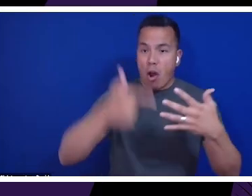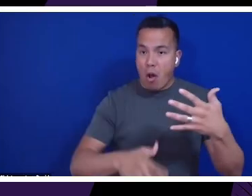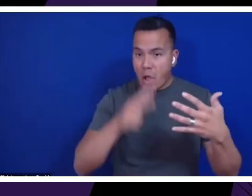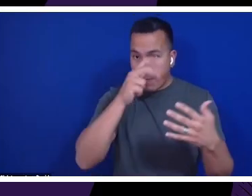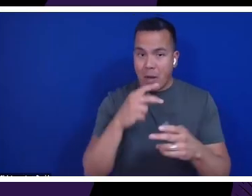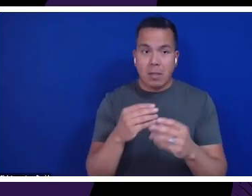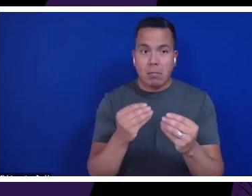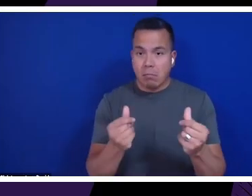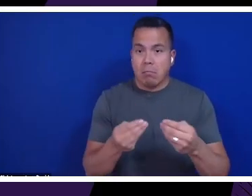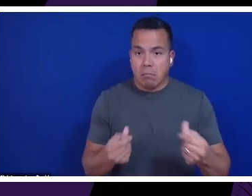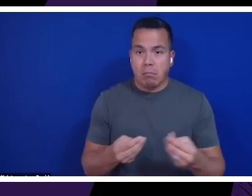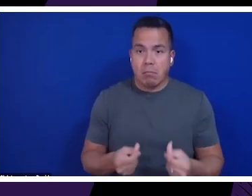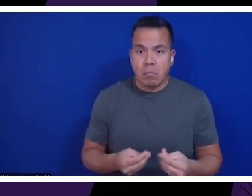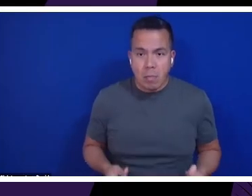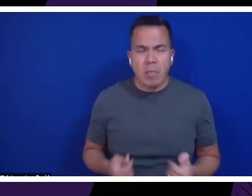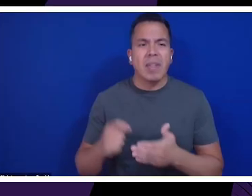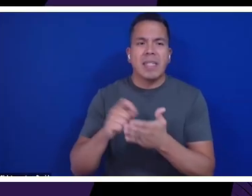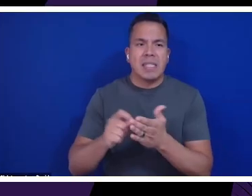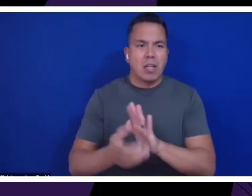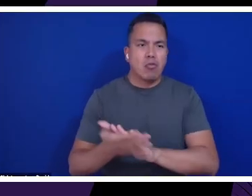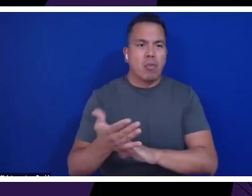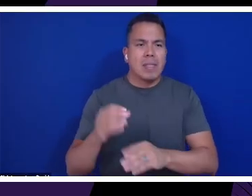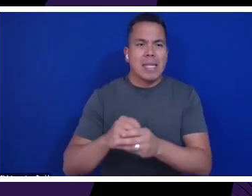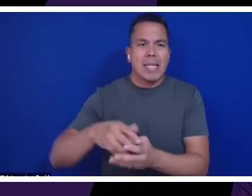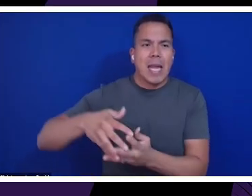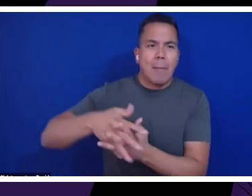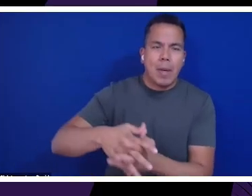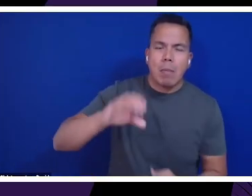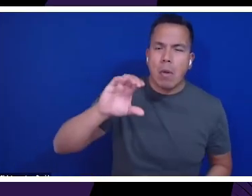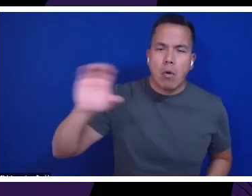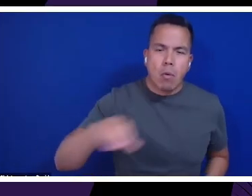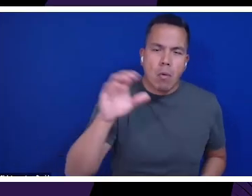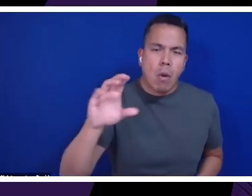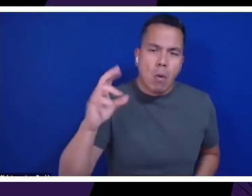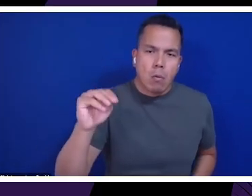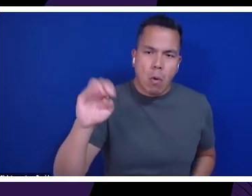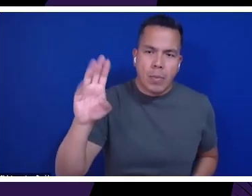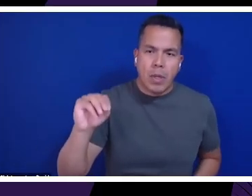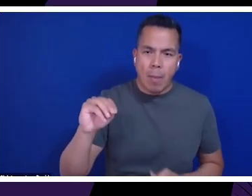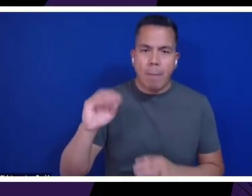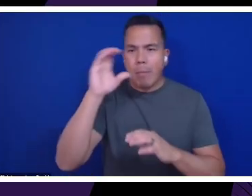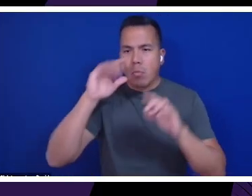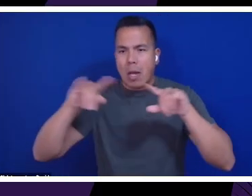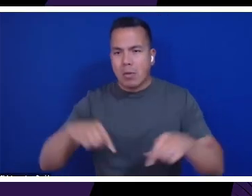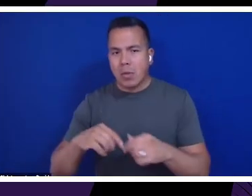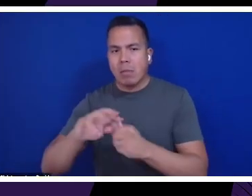of, the sketch actually runs in an embedded Chromium browser window powered by the Electron